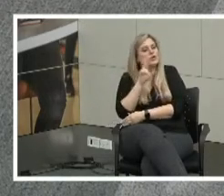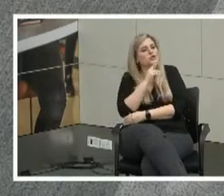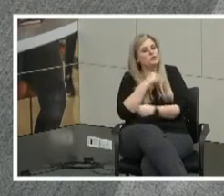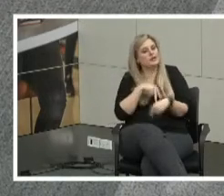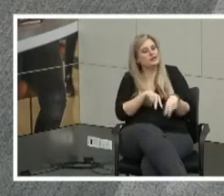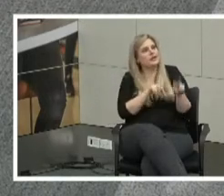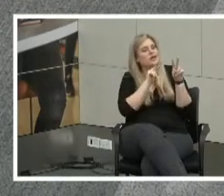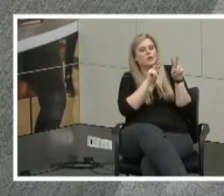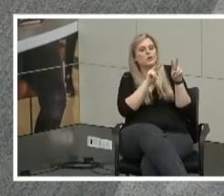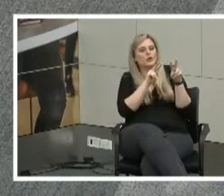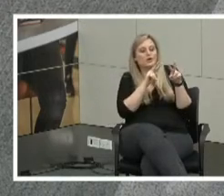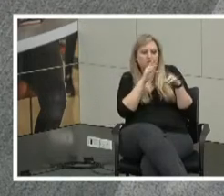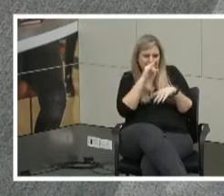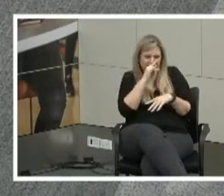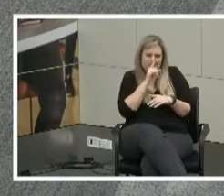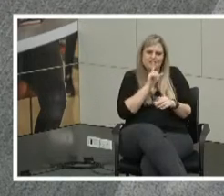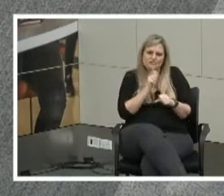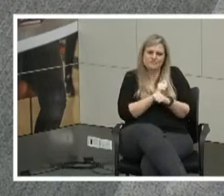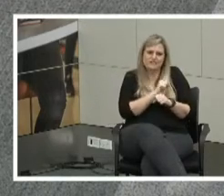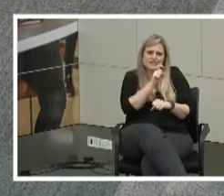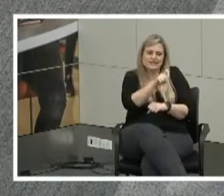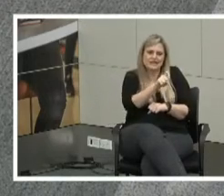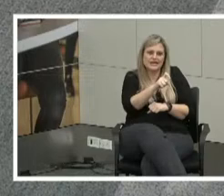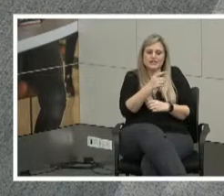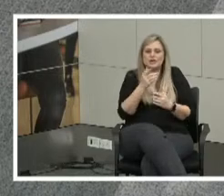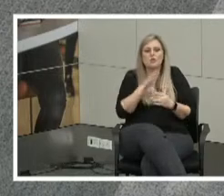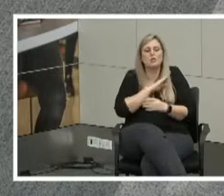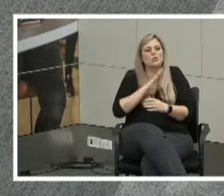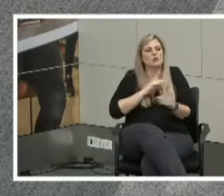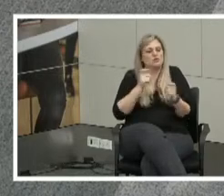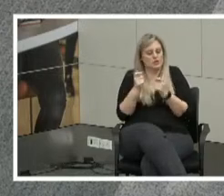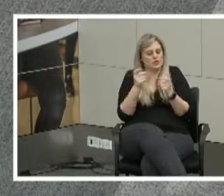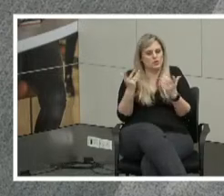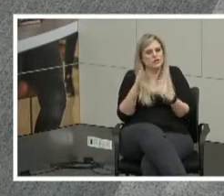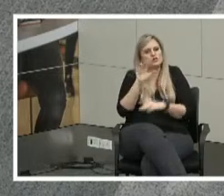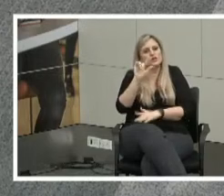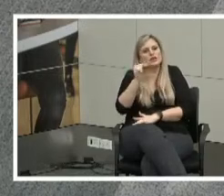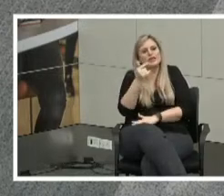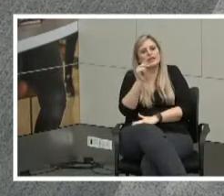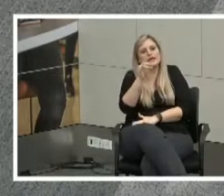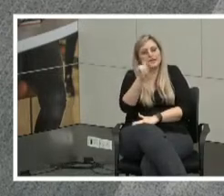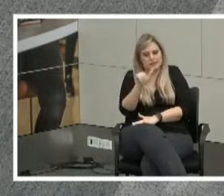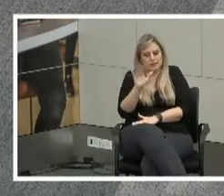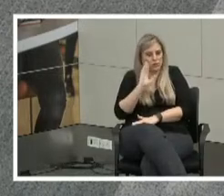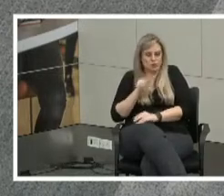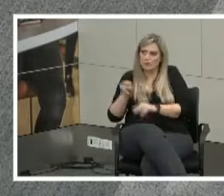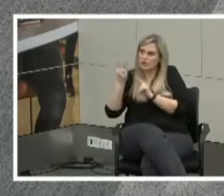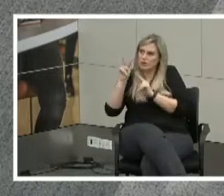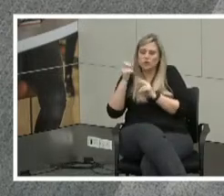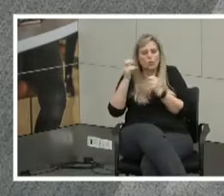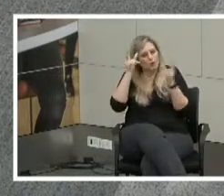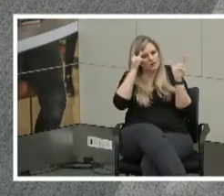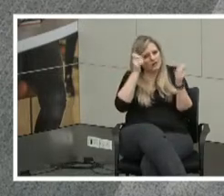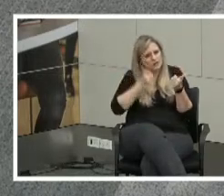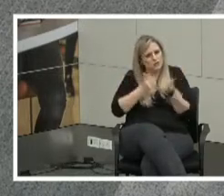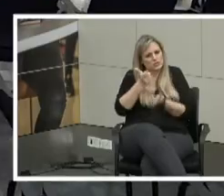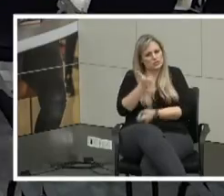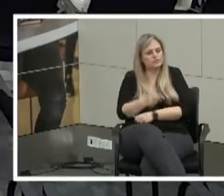the hero these children desperately need Board of managers what is your legacy going to be that of a hero or of a